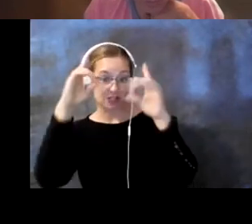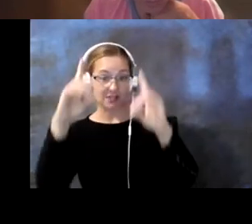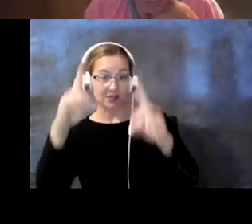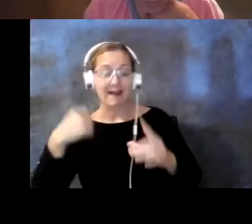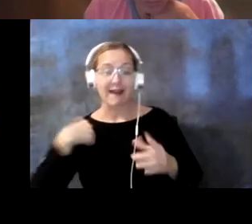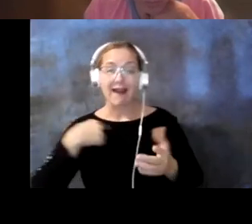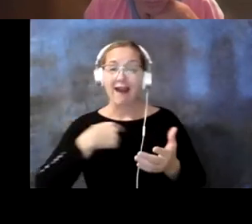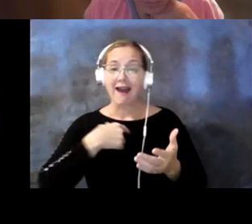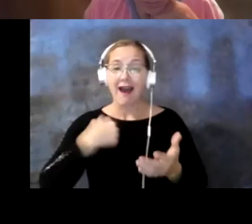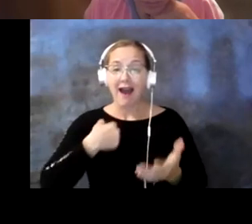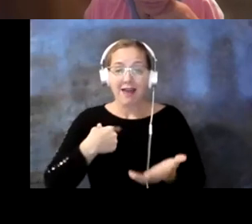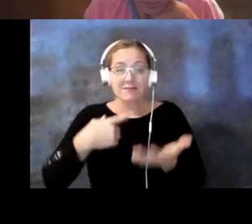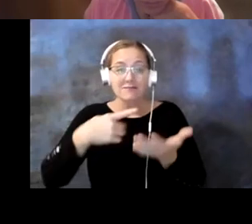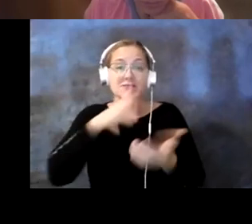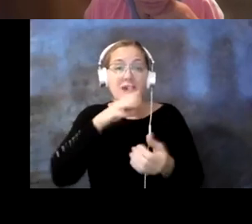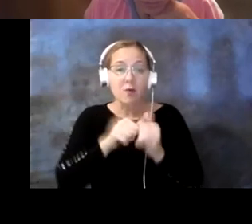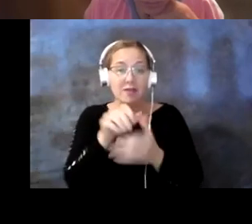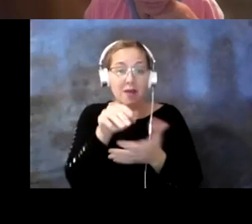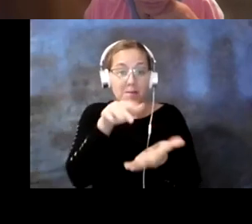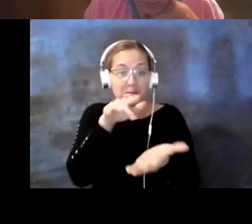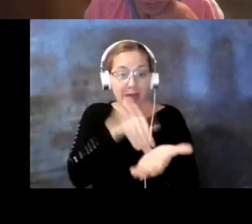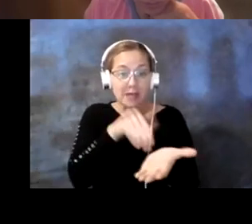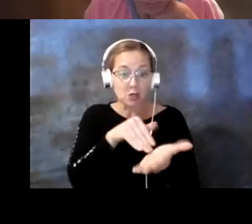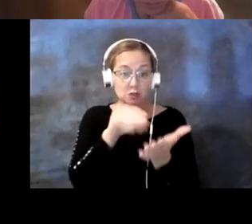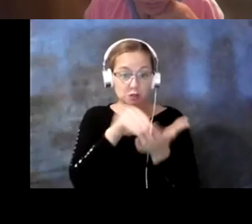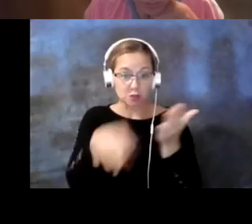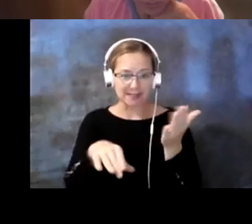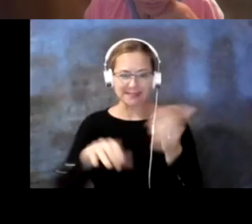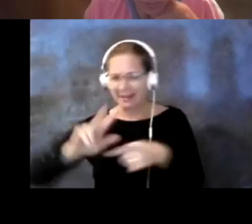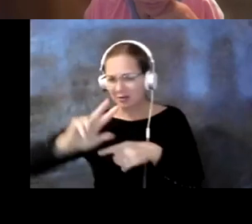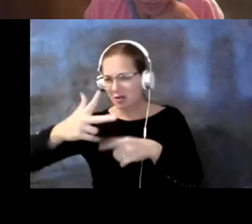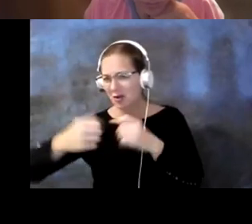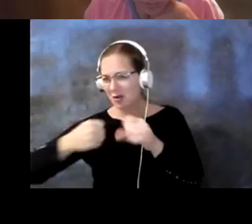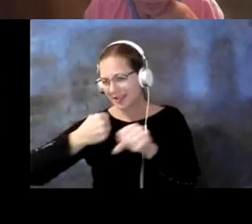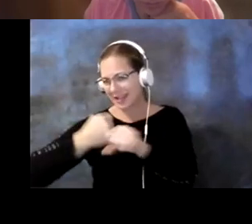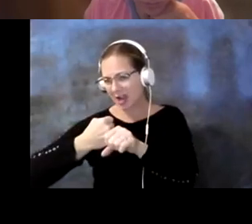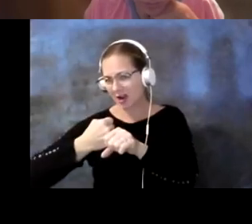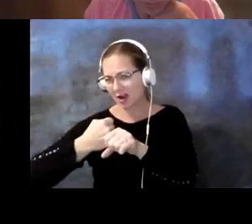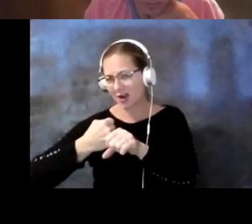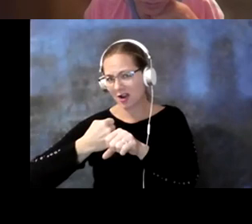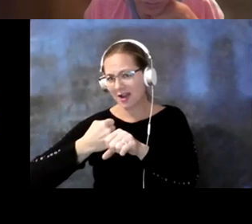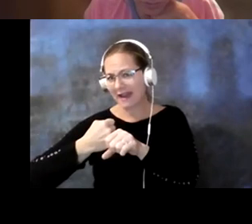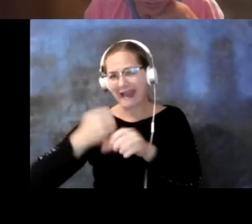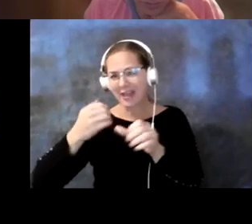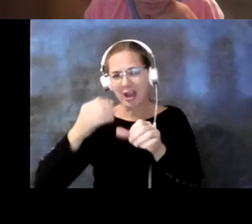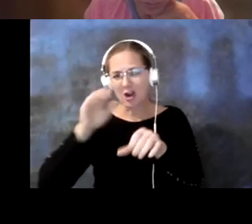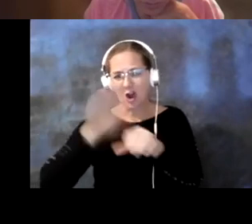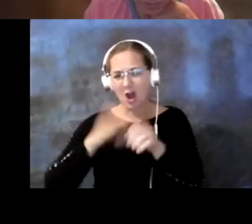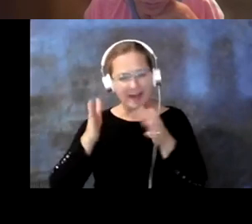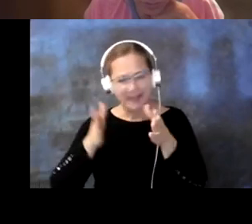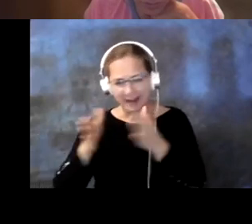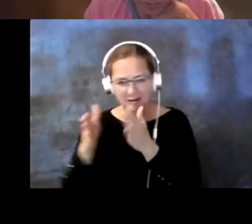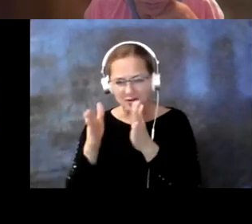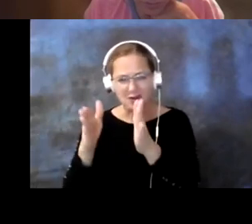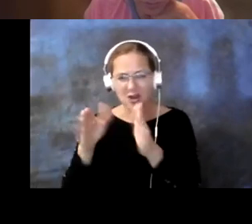students who they're in their like third year and they're already on,